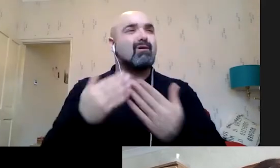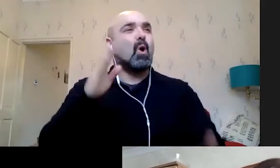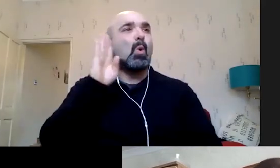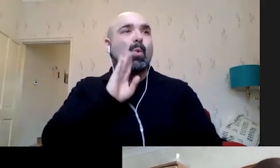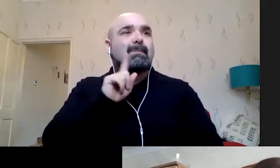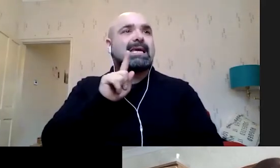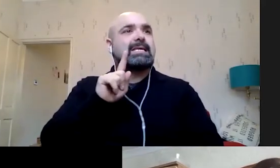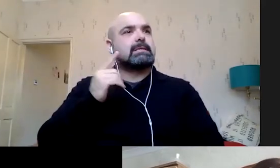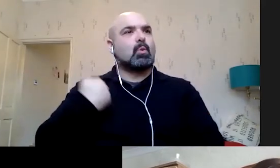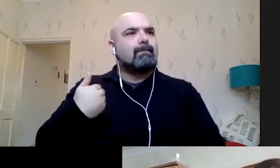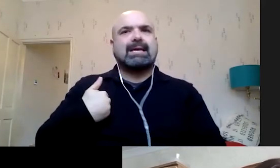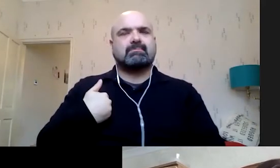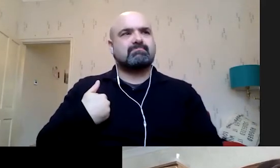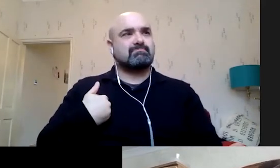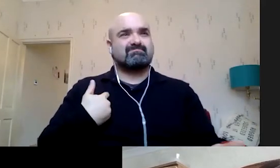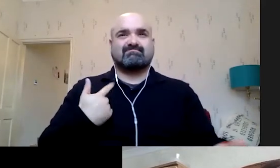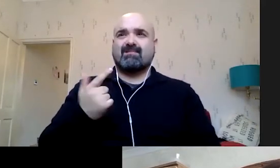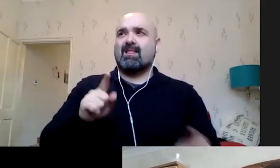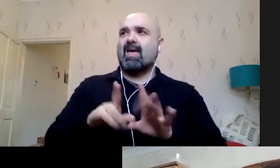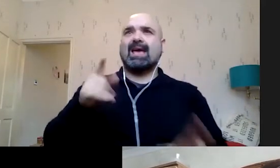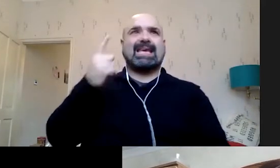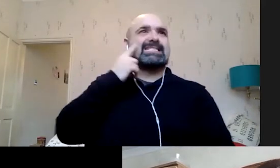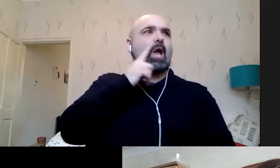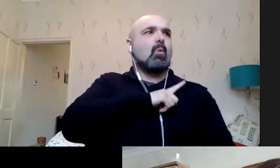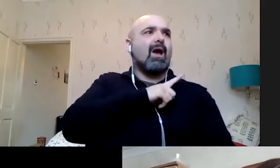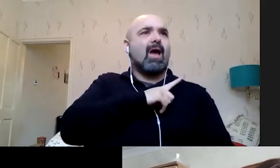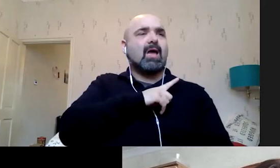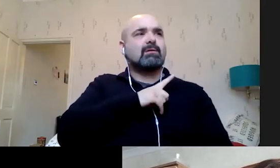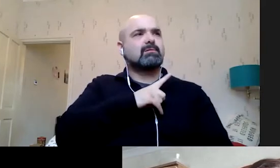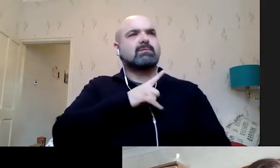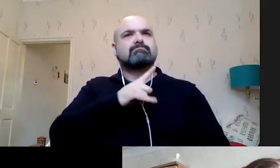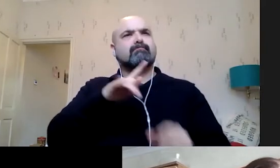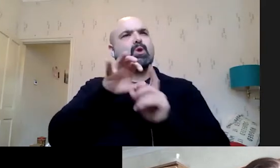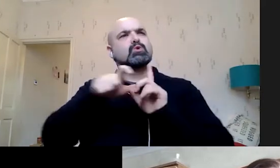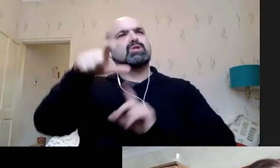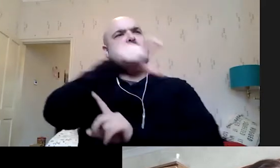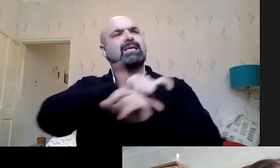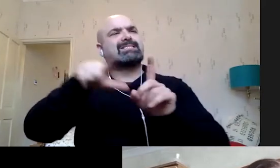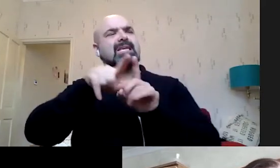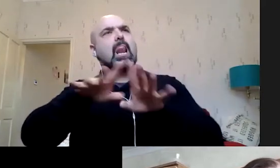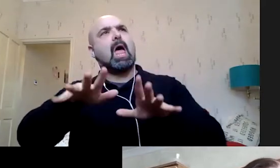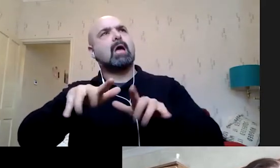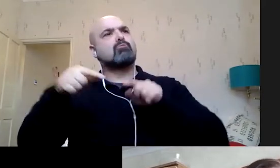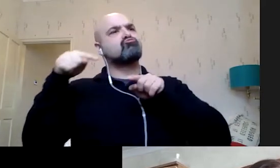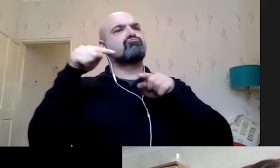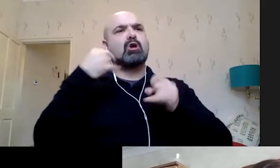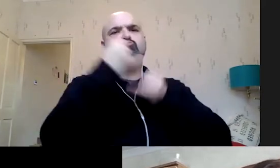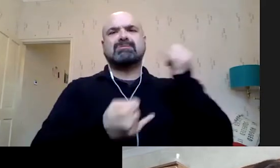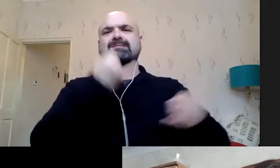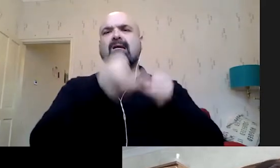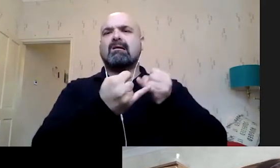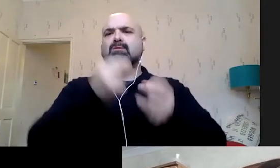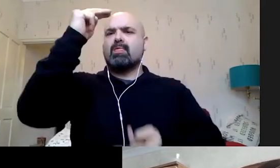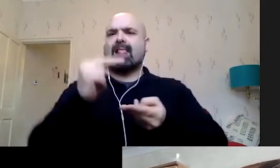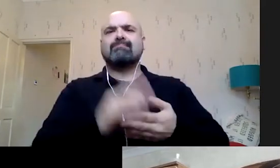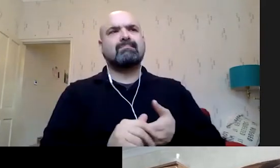ways have an easier time because society has criticised them less, but in other ways are very invisible. And I